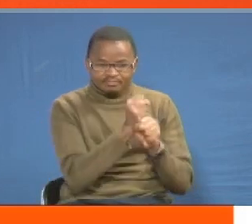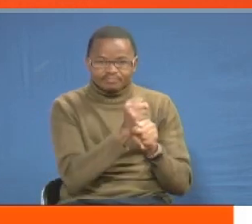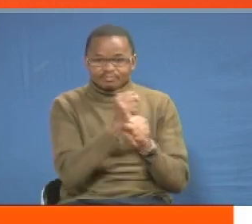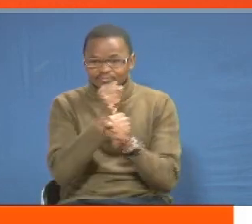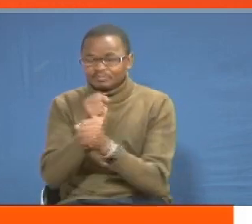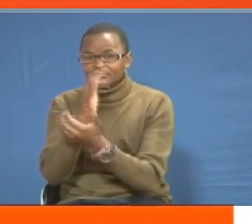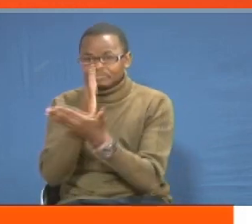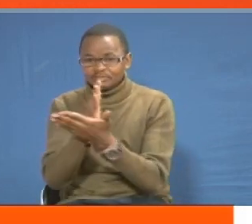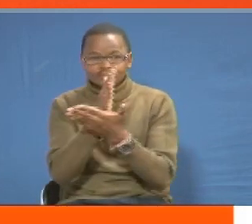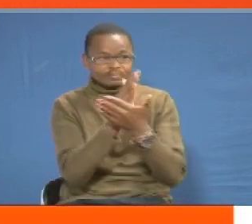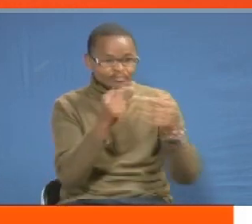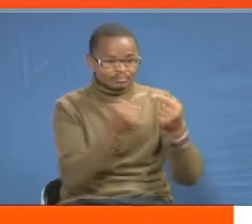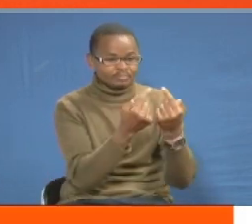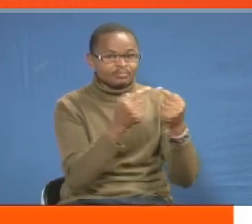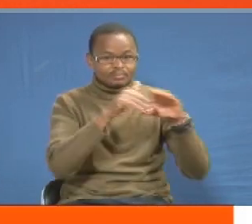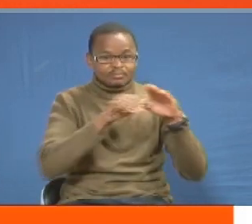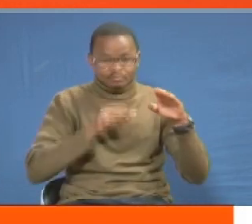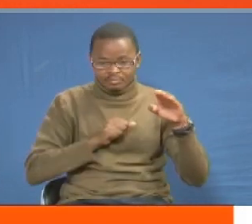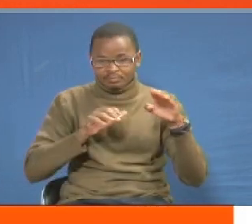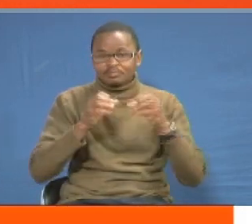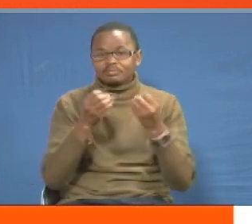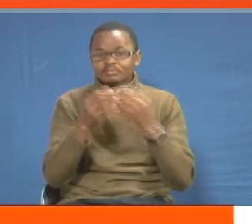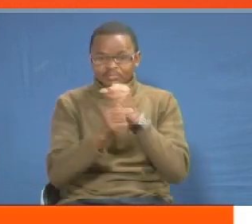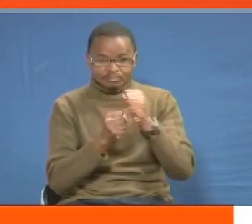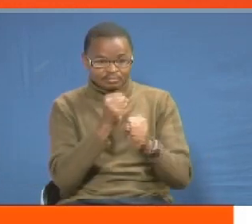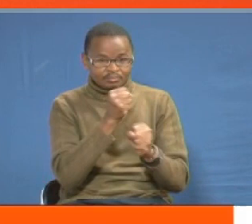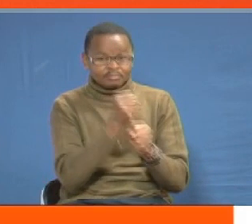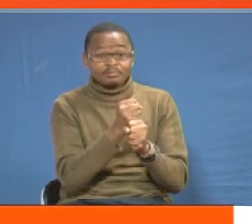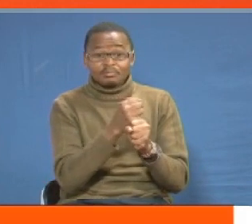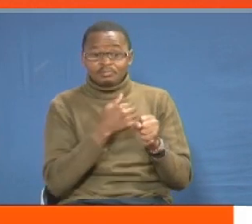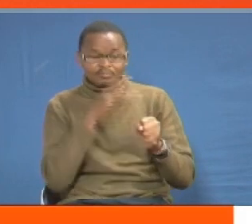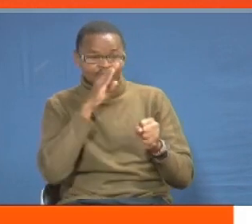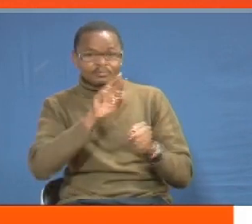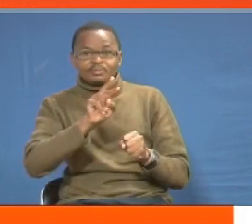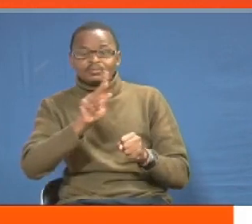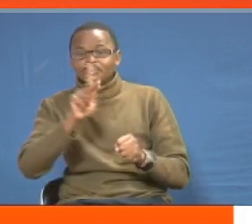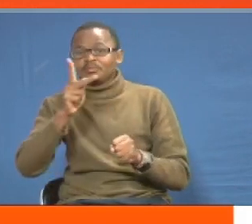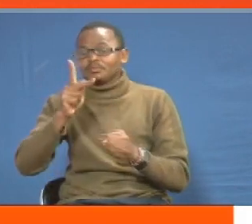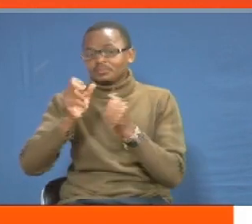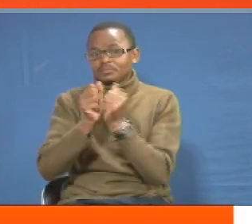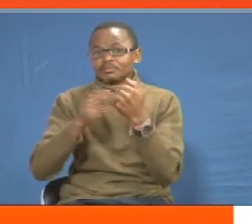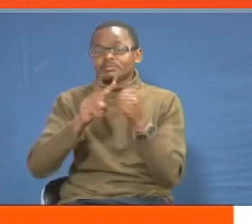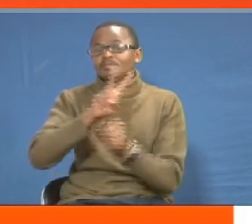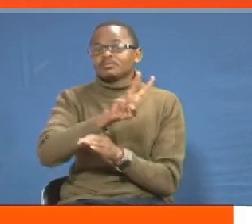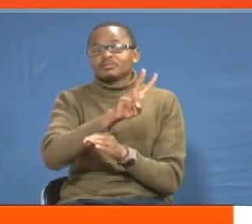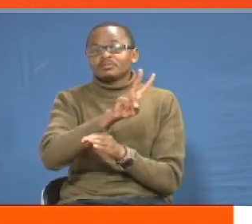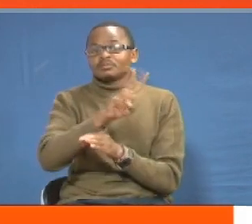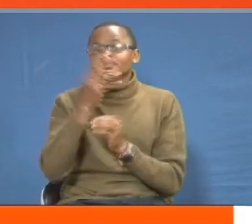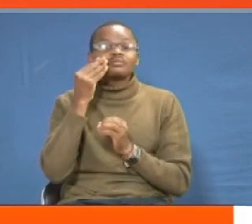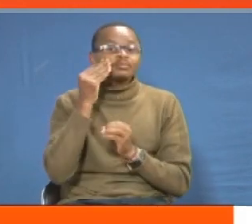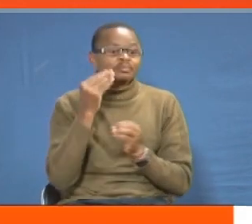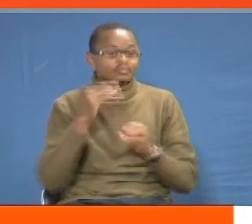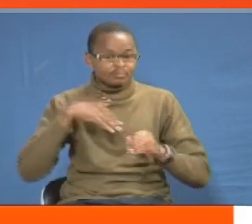working around stopping violence against girls in schools for years, because ActionAid has been in Kenya since 1972. And